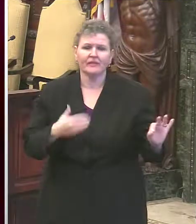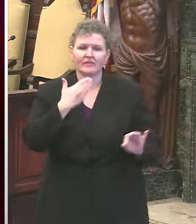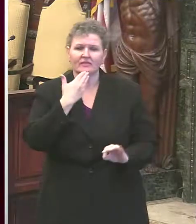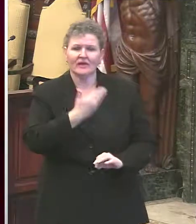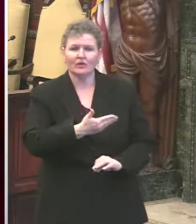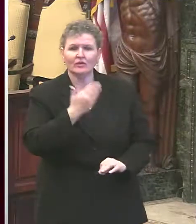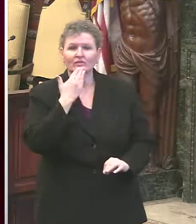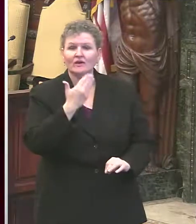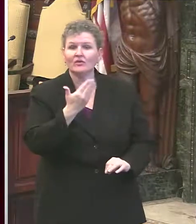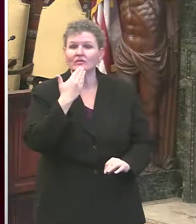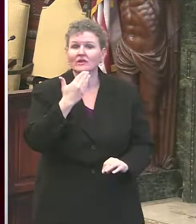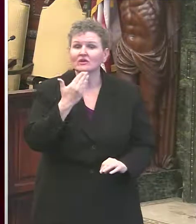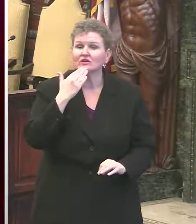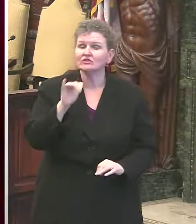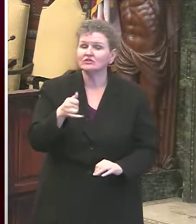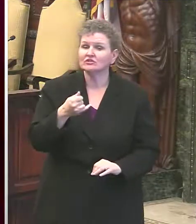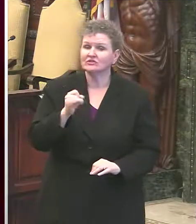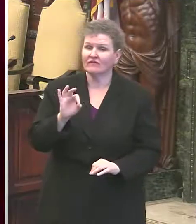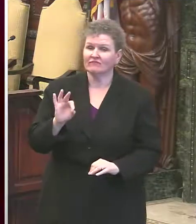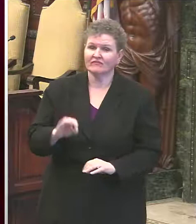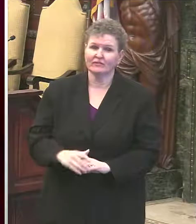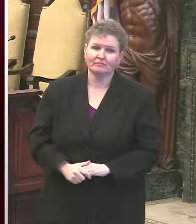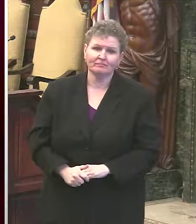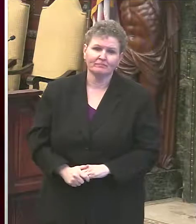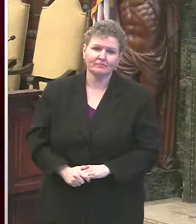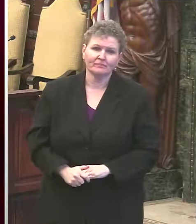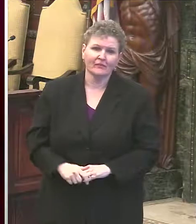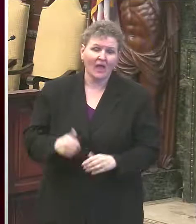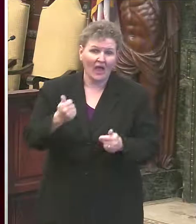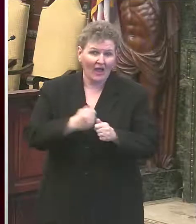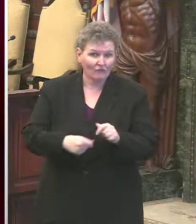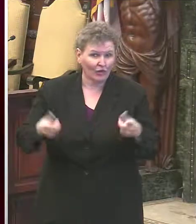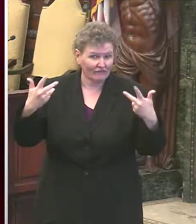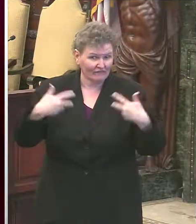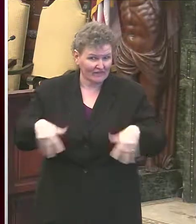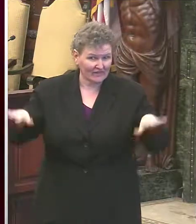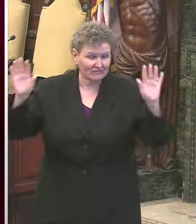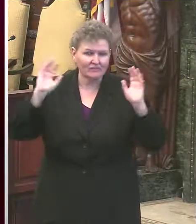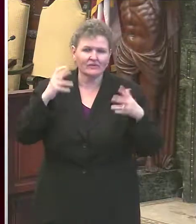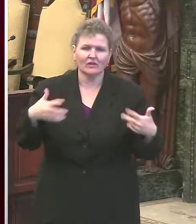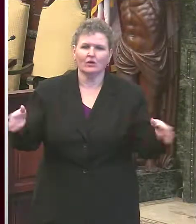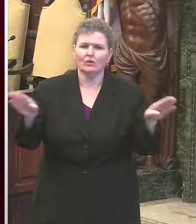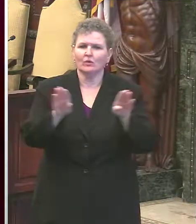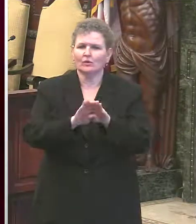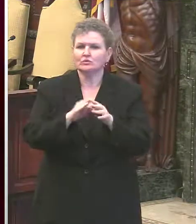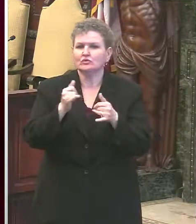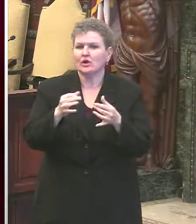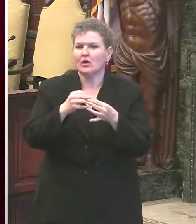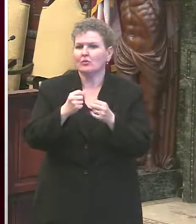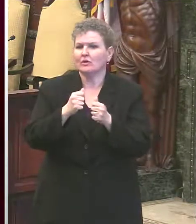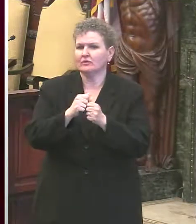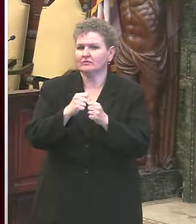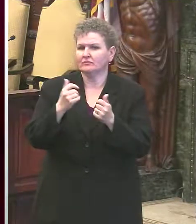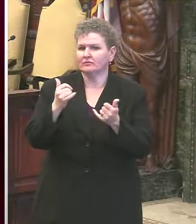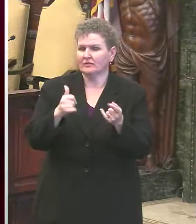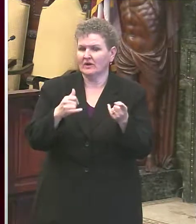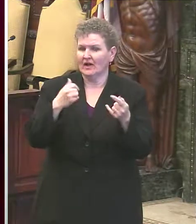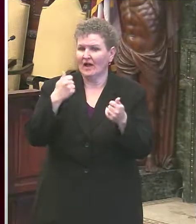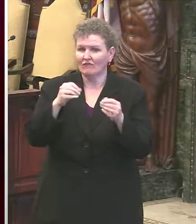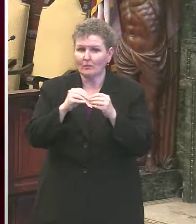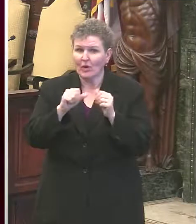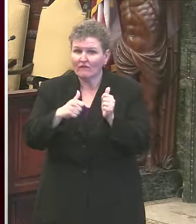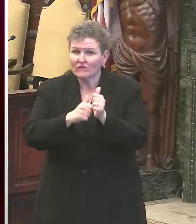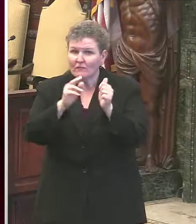Okay, thank you, Jack. Seeing no other hands raised, that is going to be it for today's briefing. And if anyone still has follow-ups,